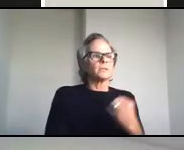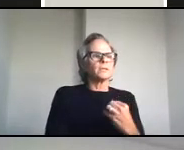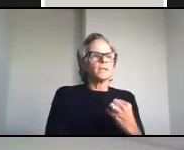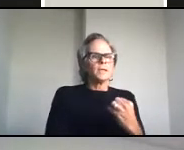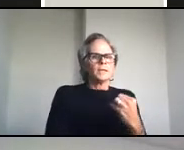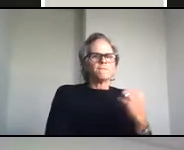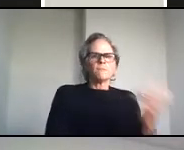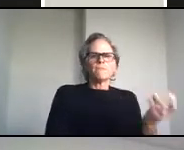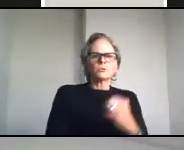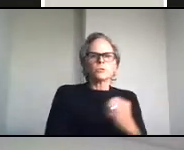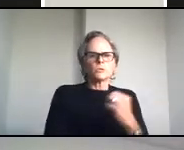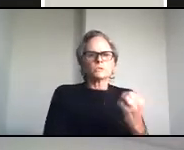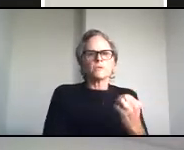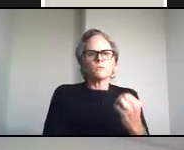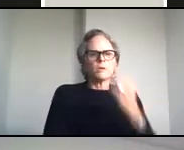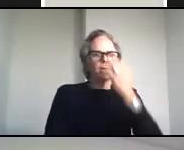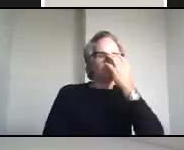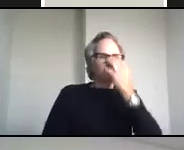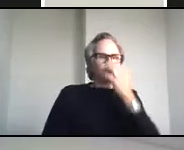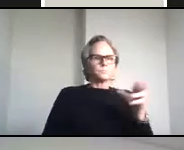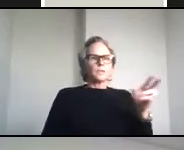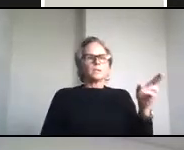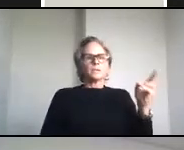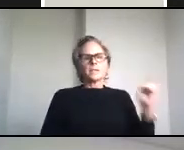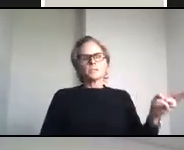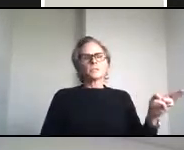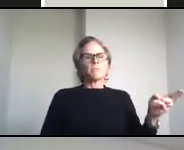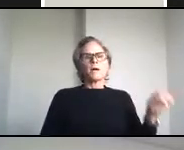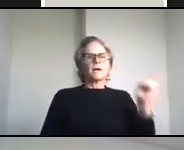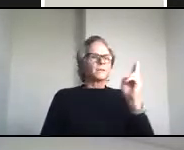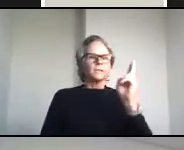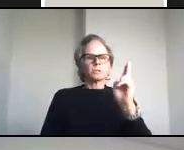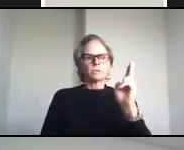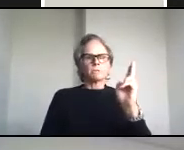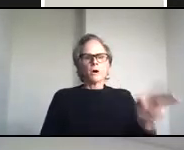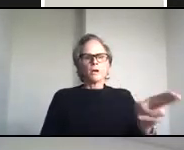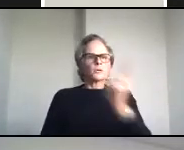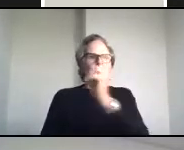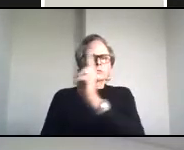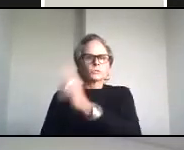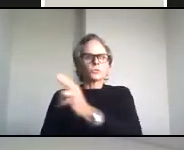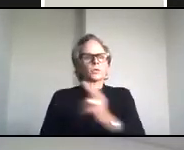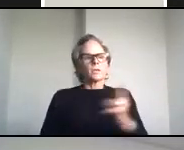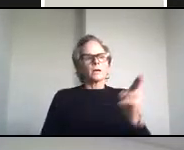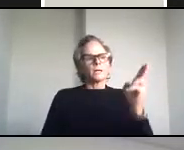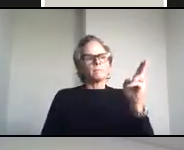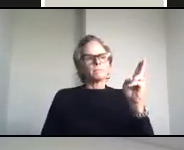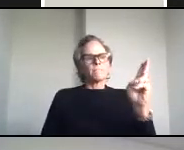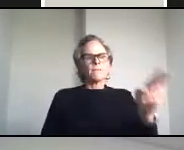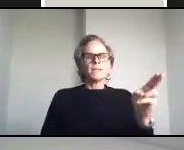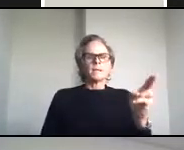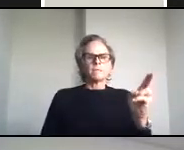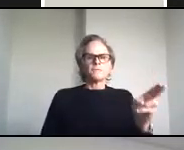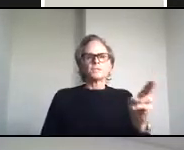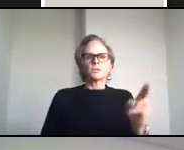visually. Filmmakers know this very well. Yes, there's a plot and there's an author and there's a storyline, but